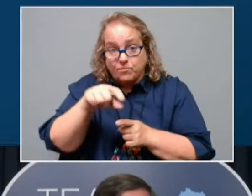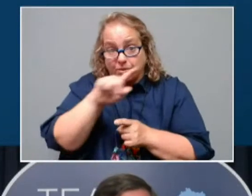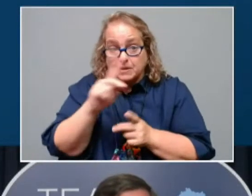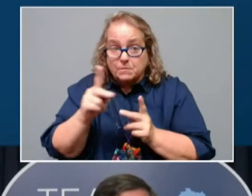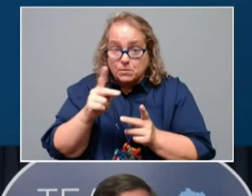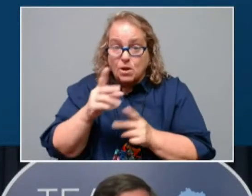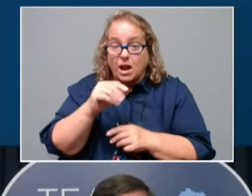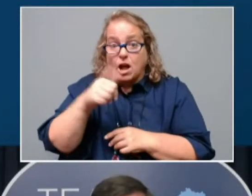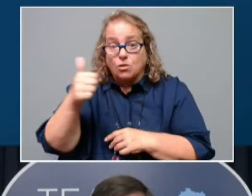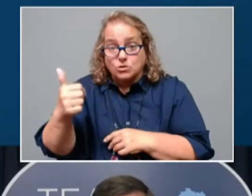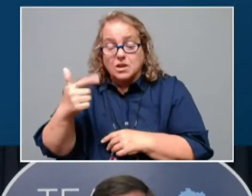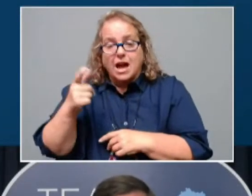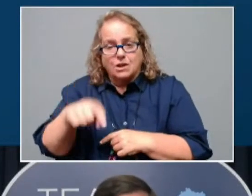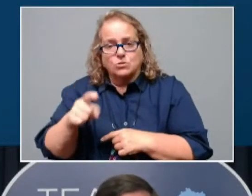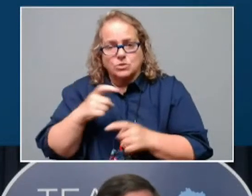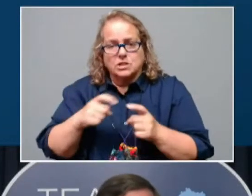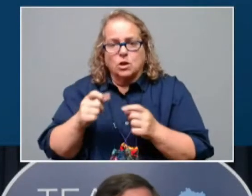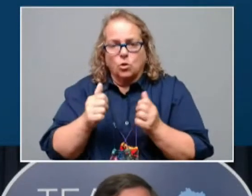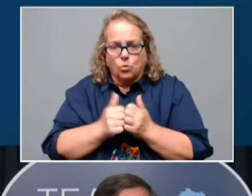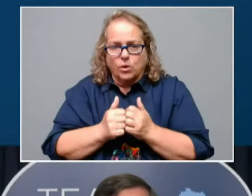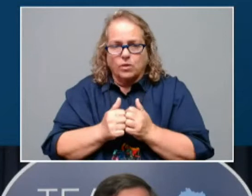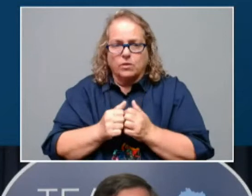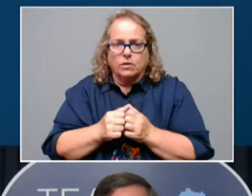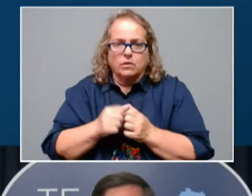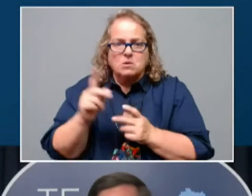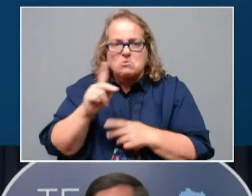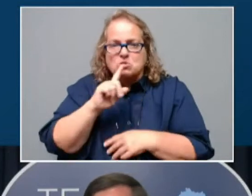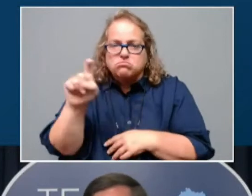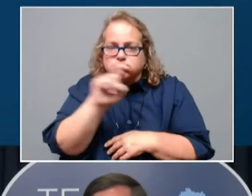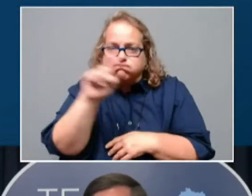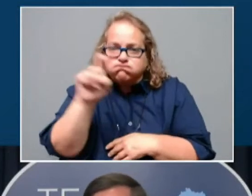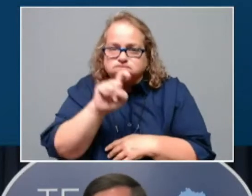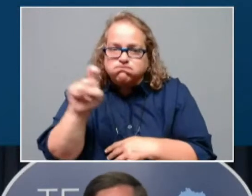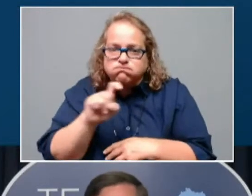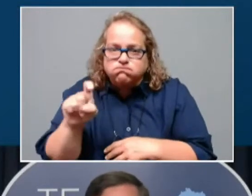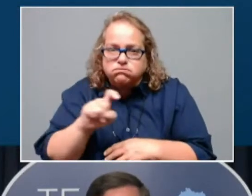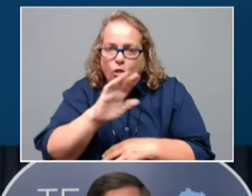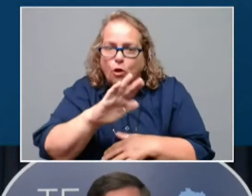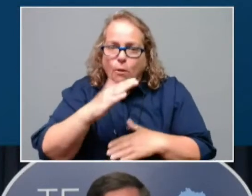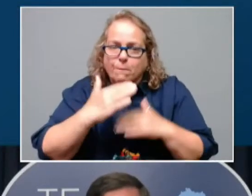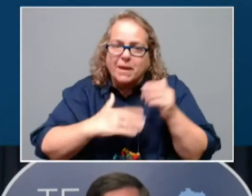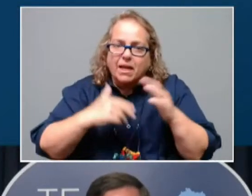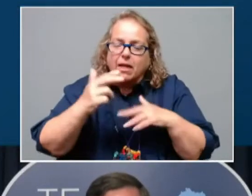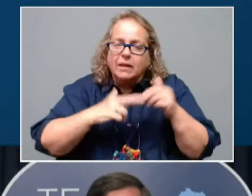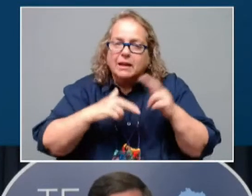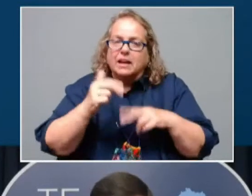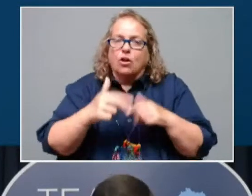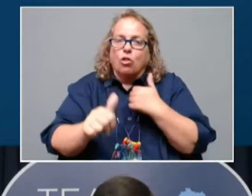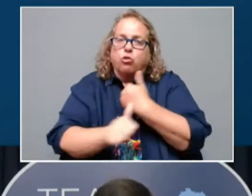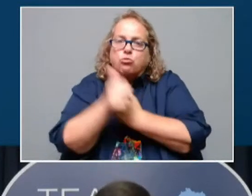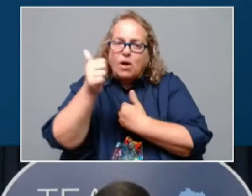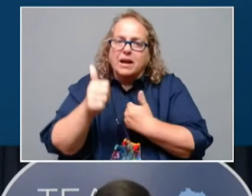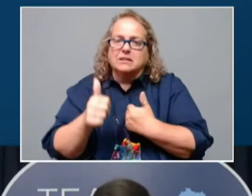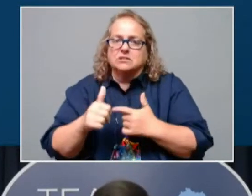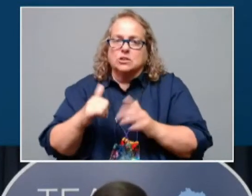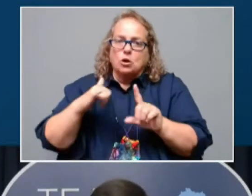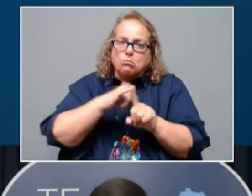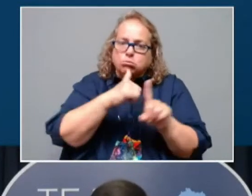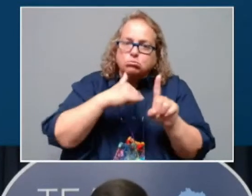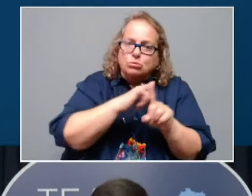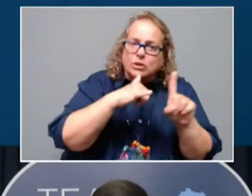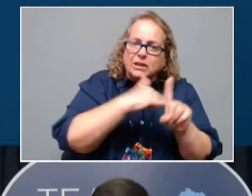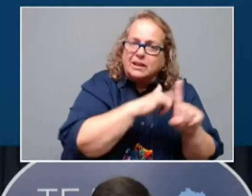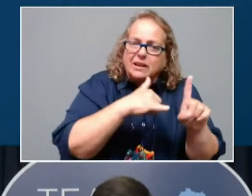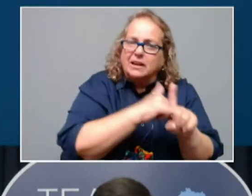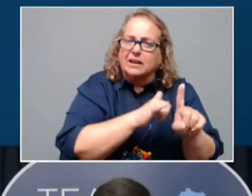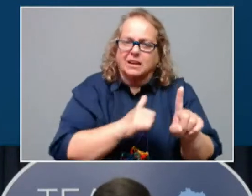with spray painting of their building, threats, bullying. Let's lift them up. Let's do everything